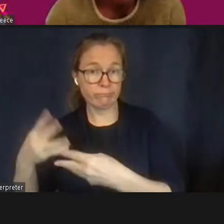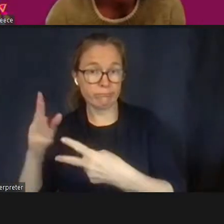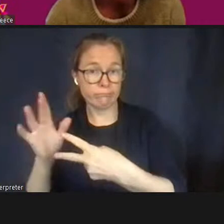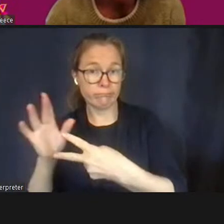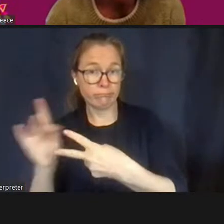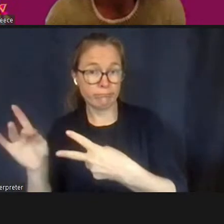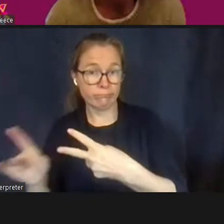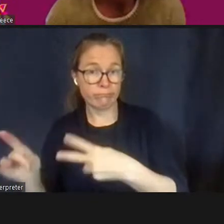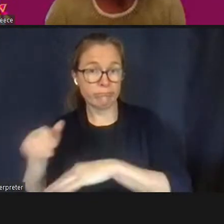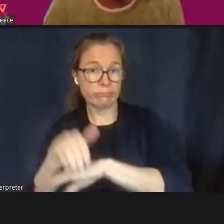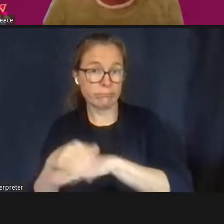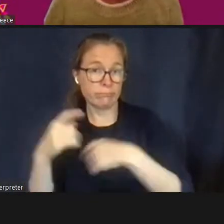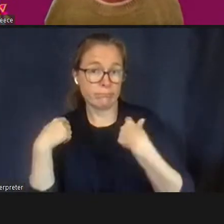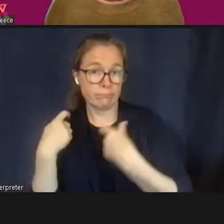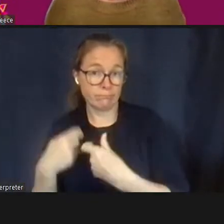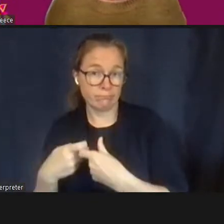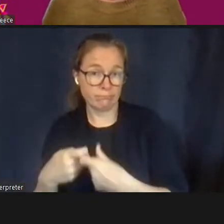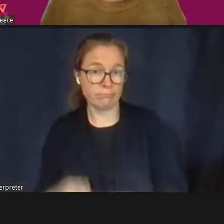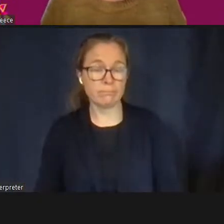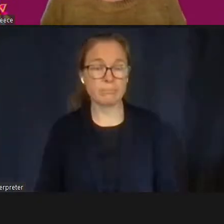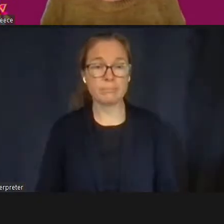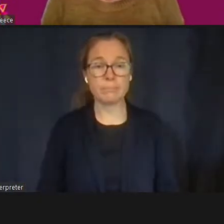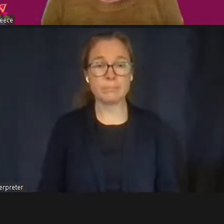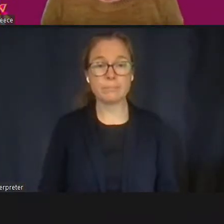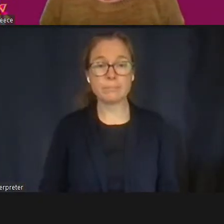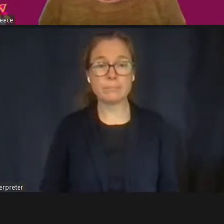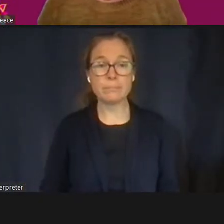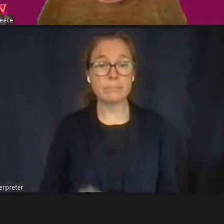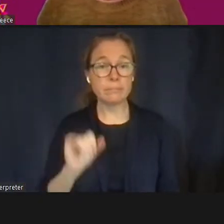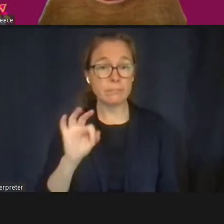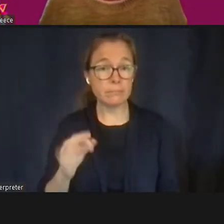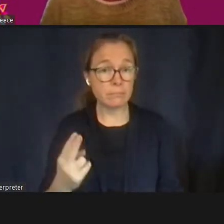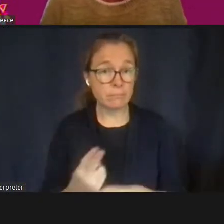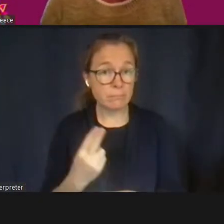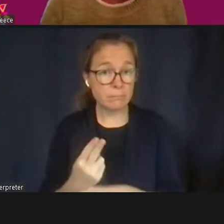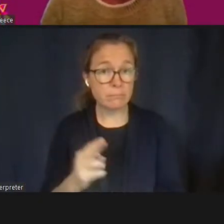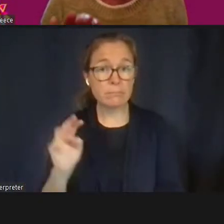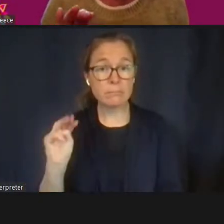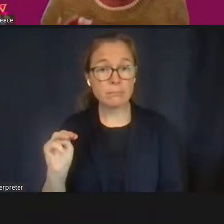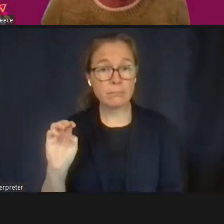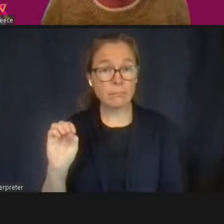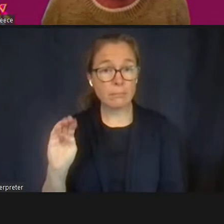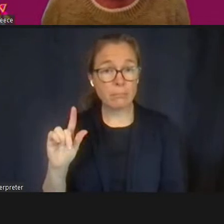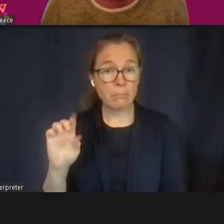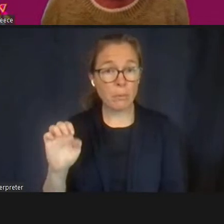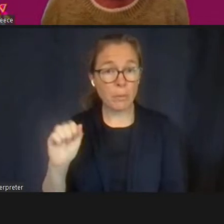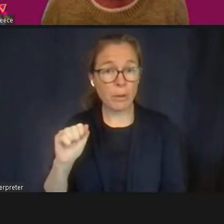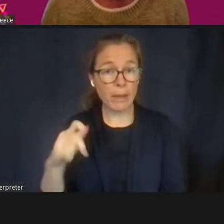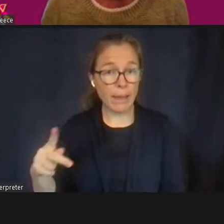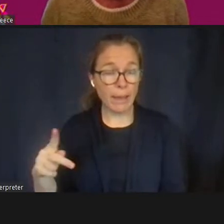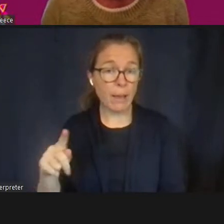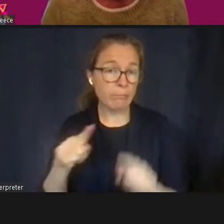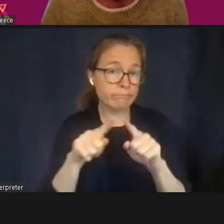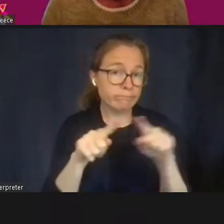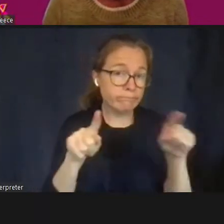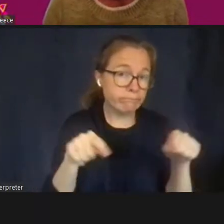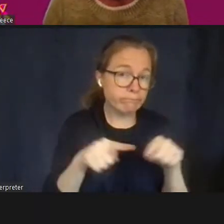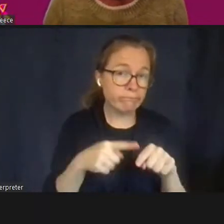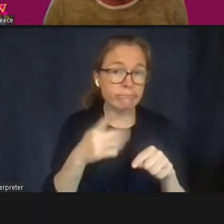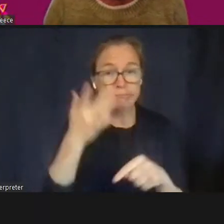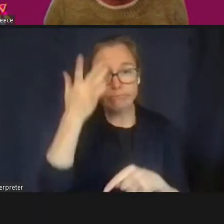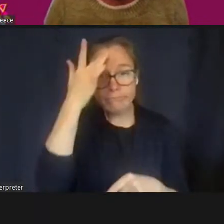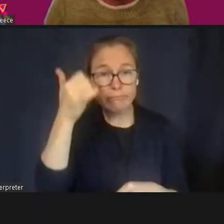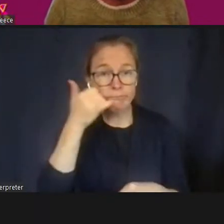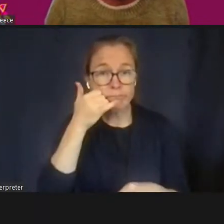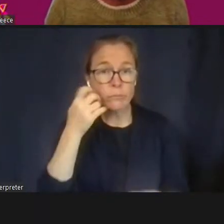you're joining us through the mobile app using a smartphone or a tablet, there will be 3 dots